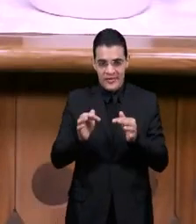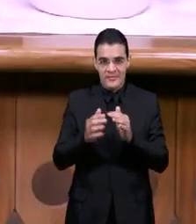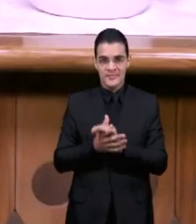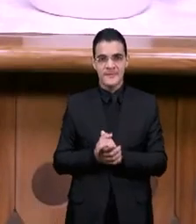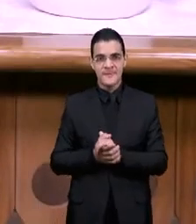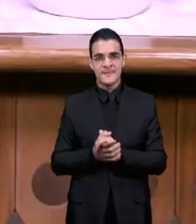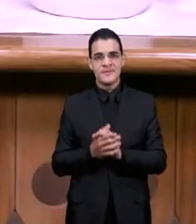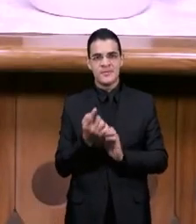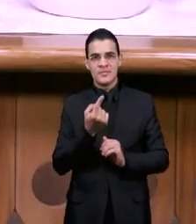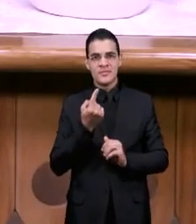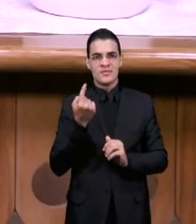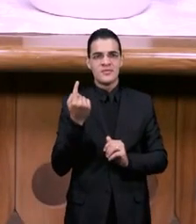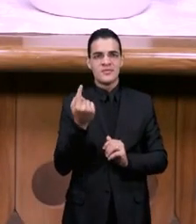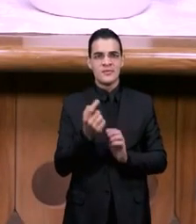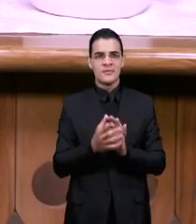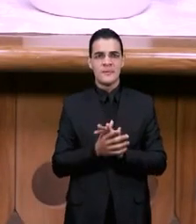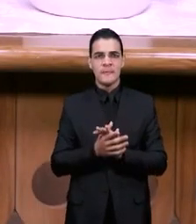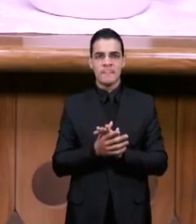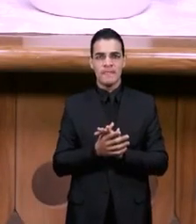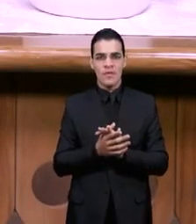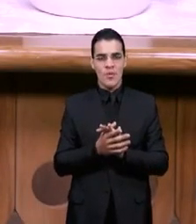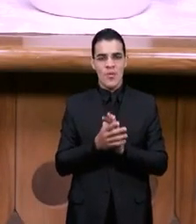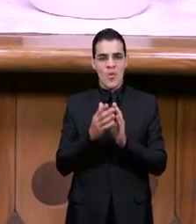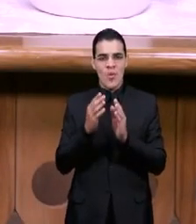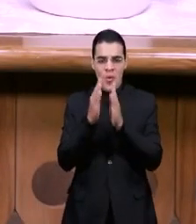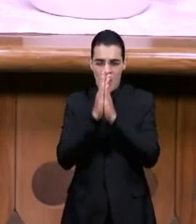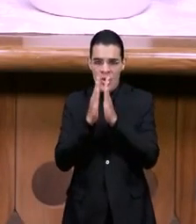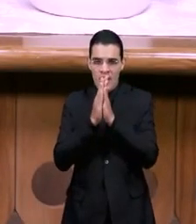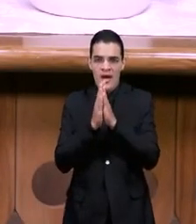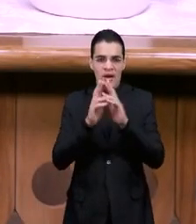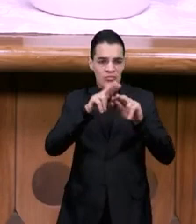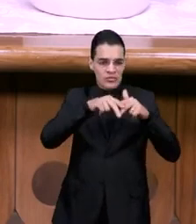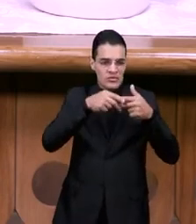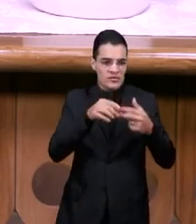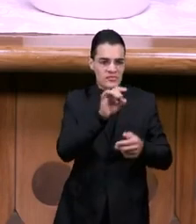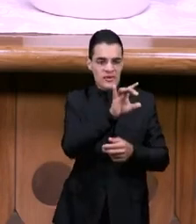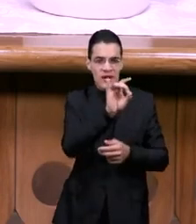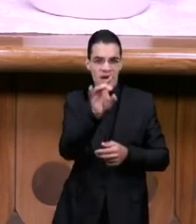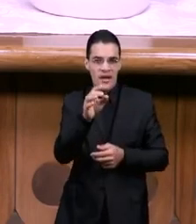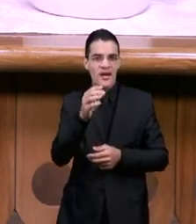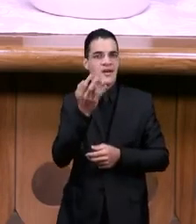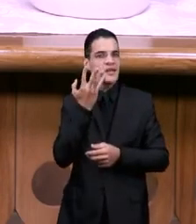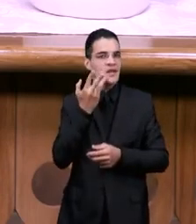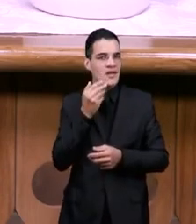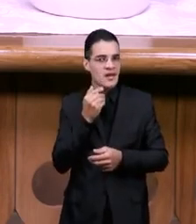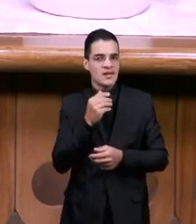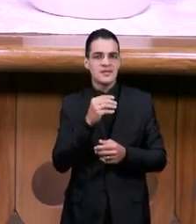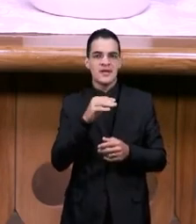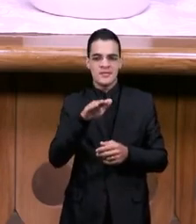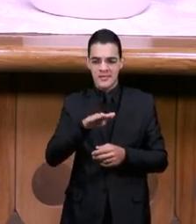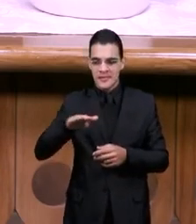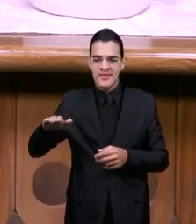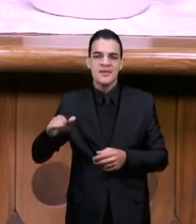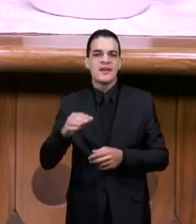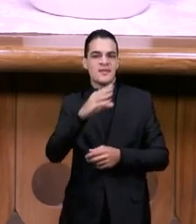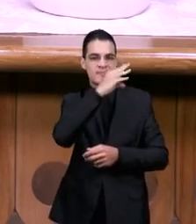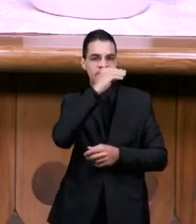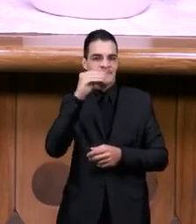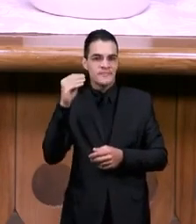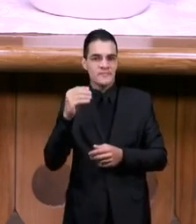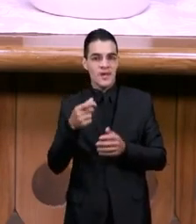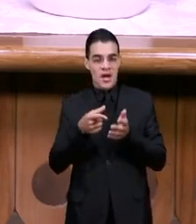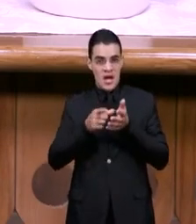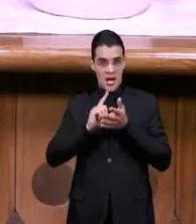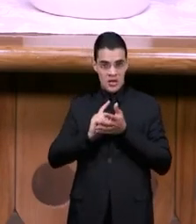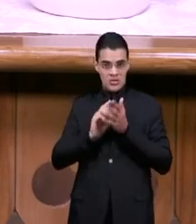to go to pray for our children, intermediate and adolescent. Before we pray